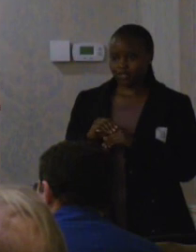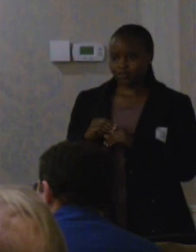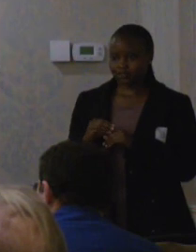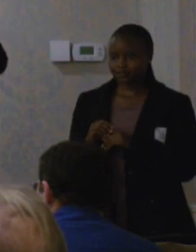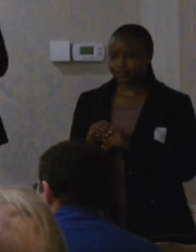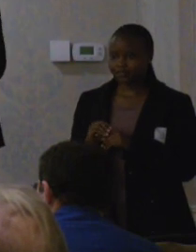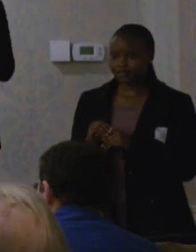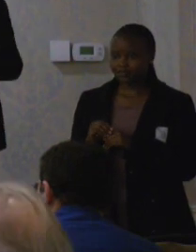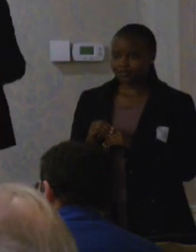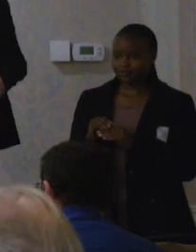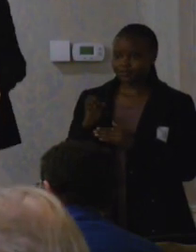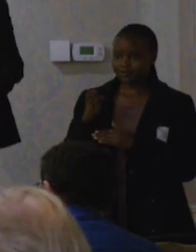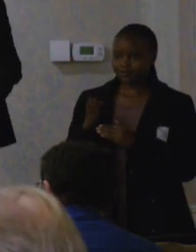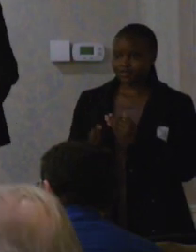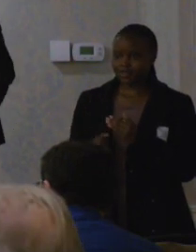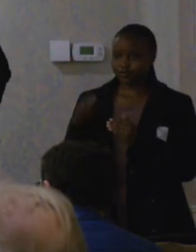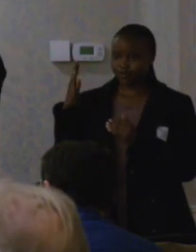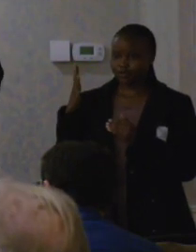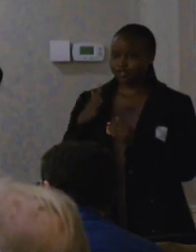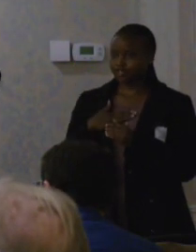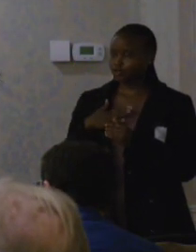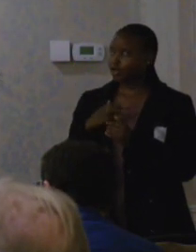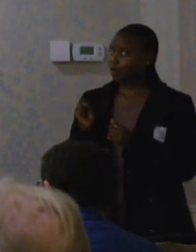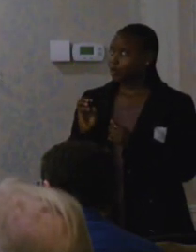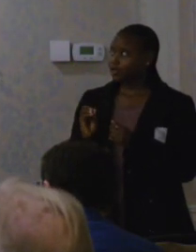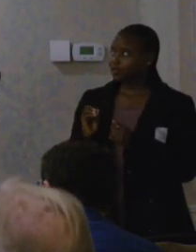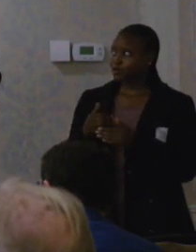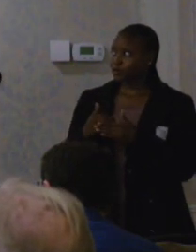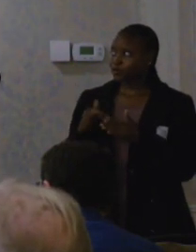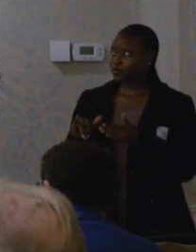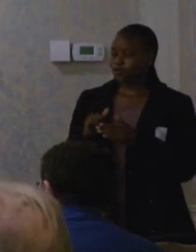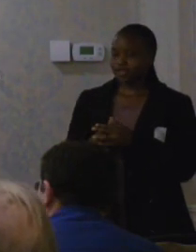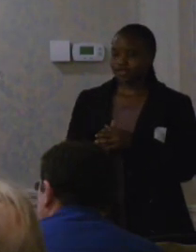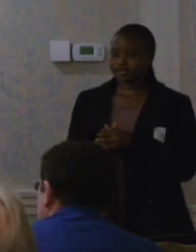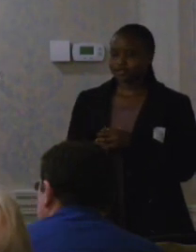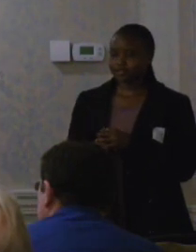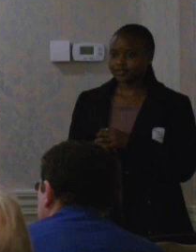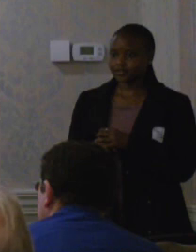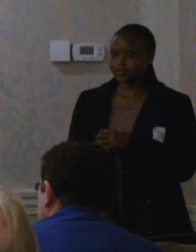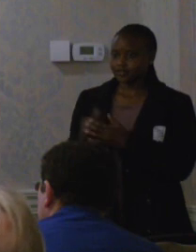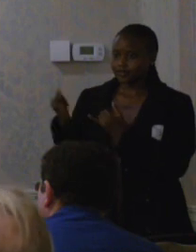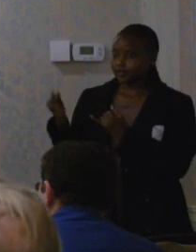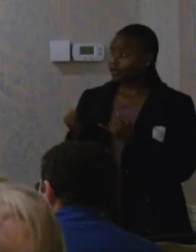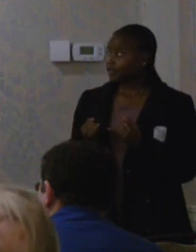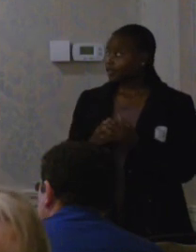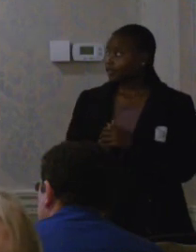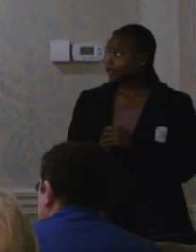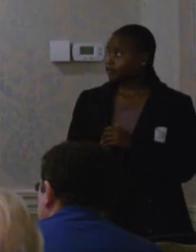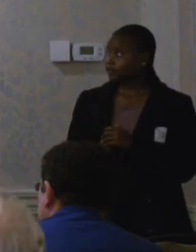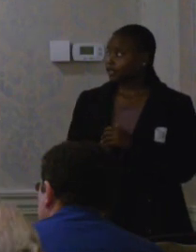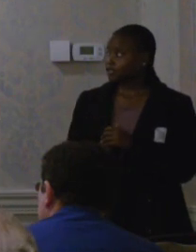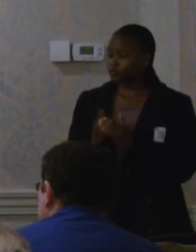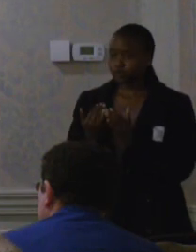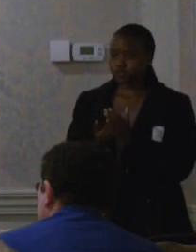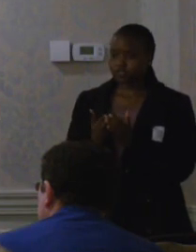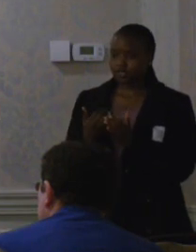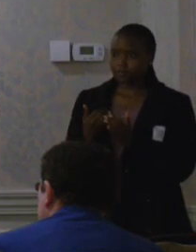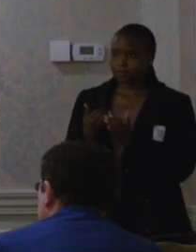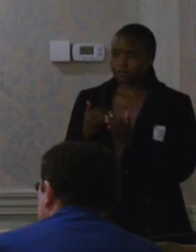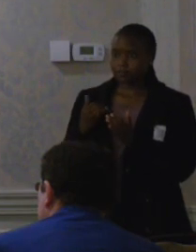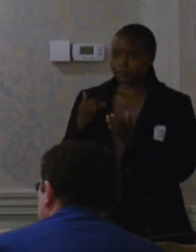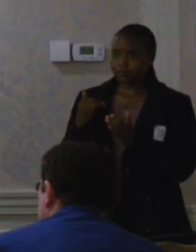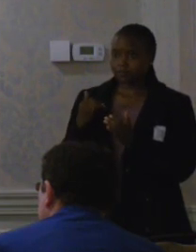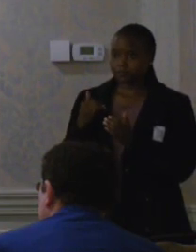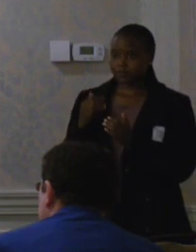be the end of our presentation then. So before that, I invite Hoong with some insights of how we have done